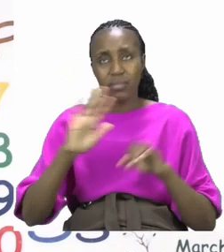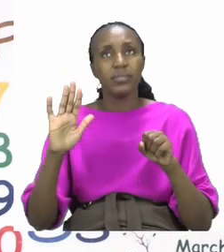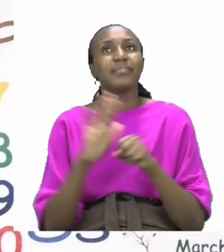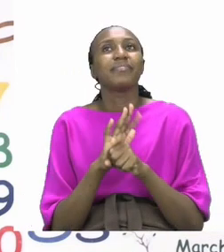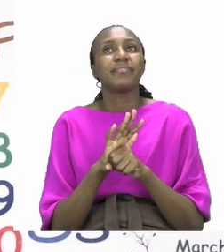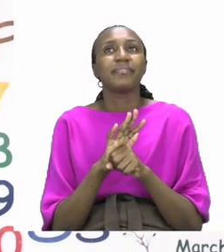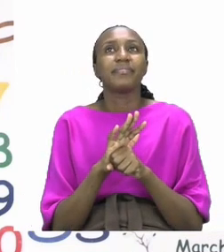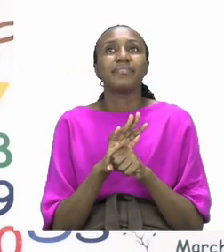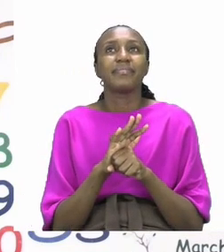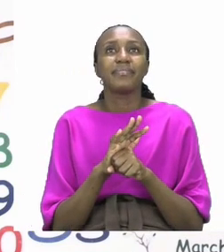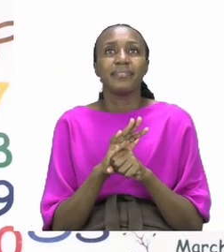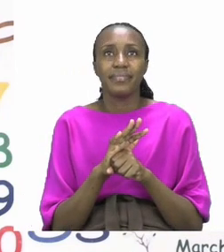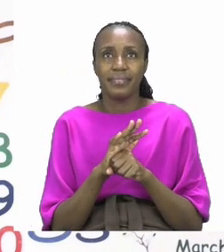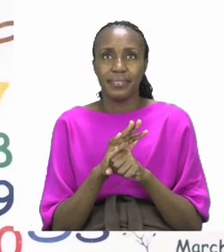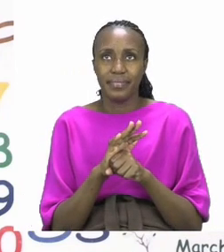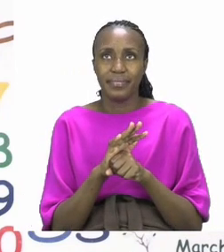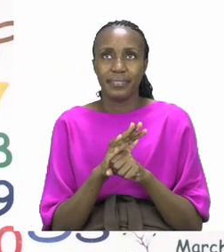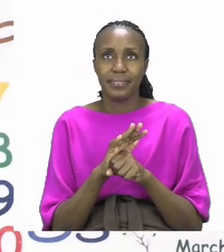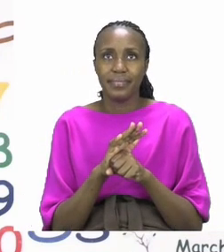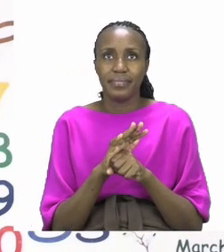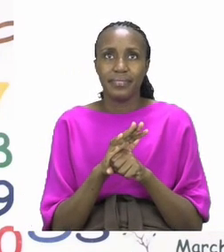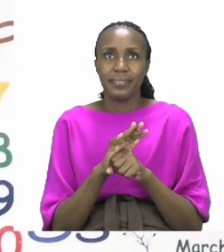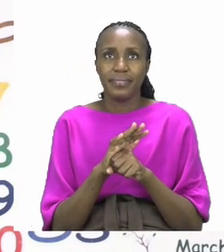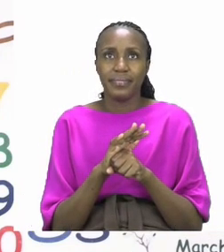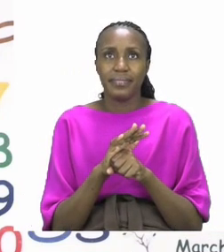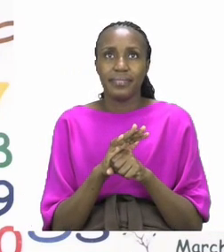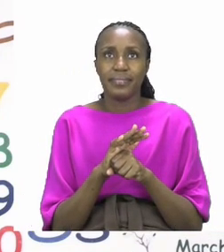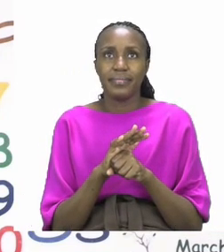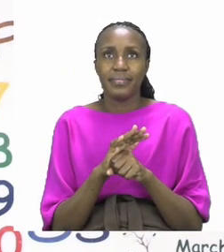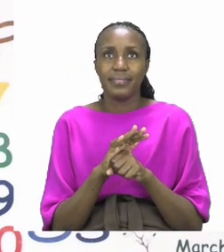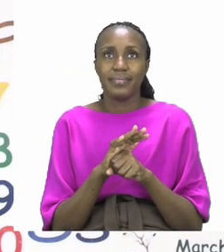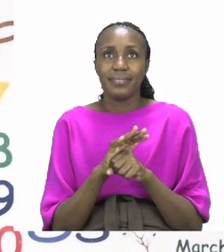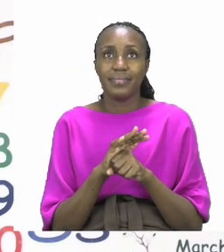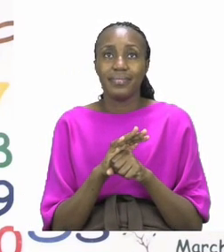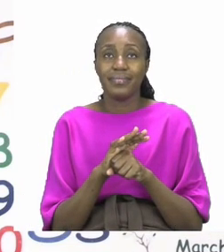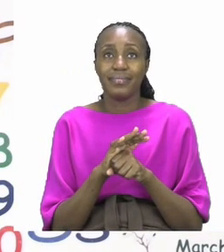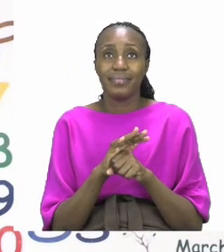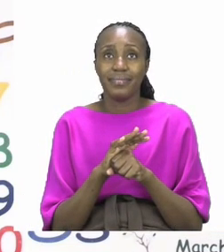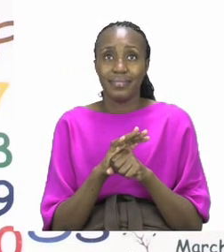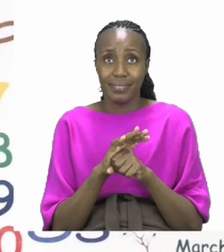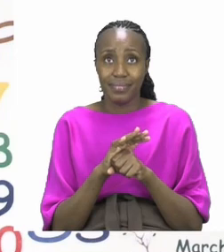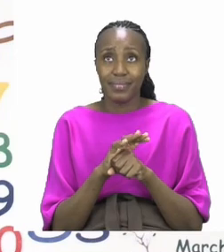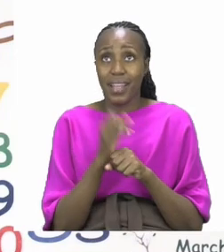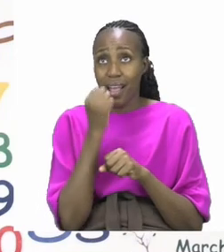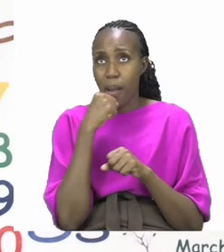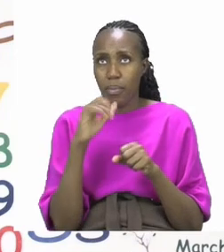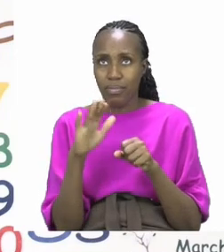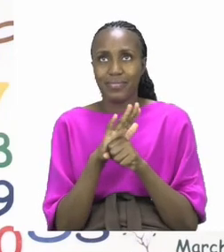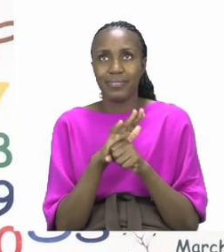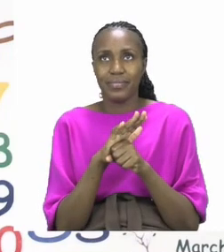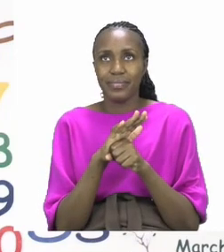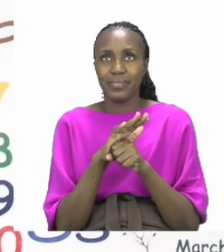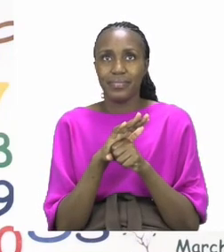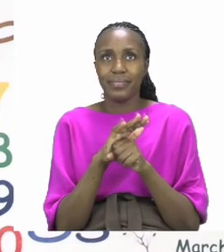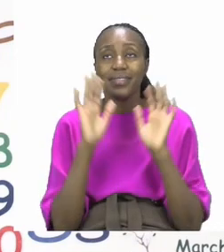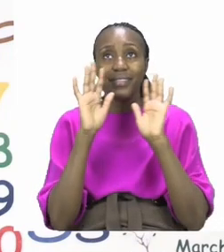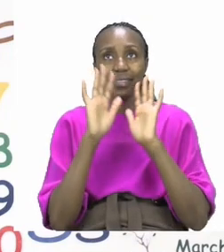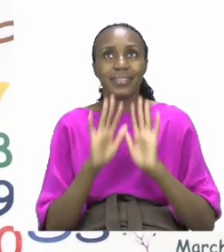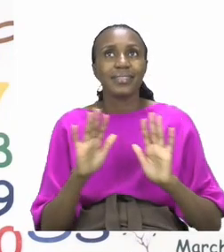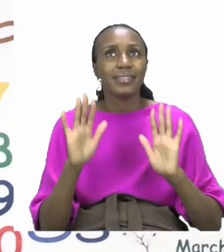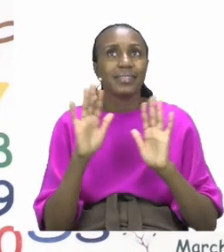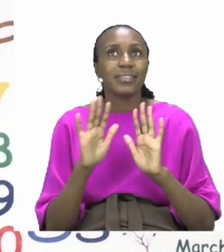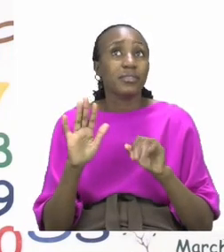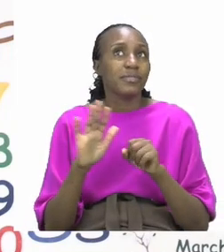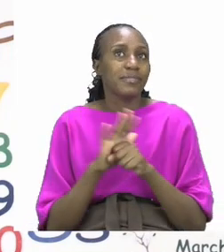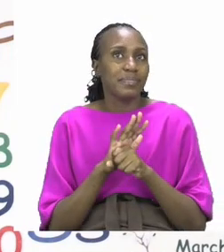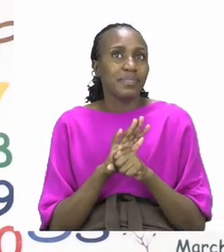color everything. So this is whole, coloring